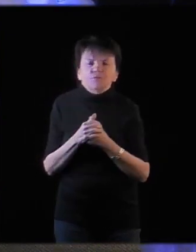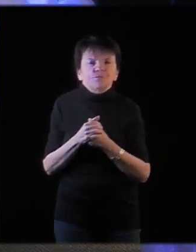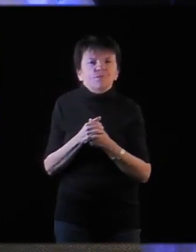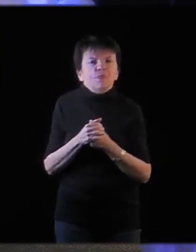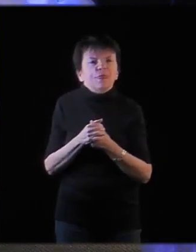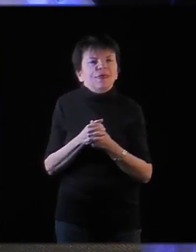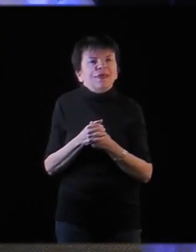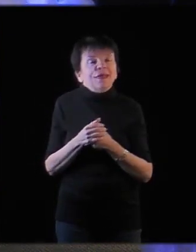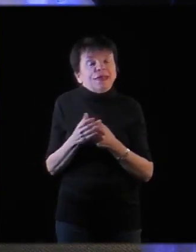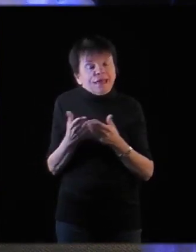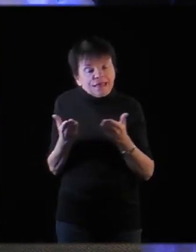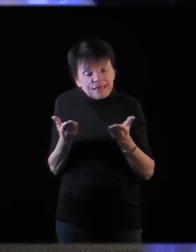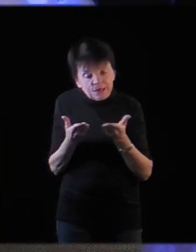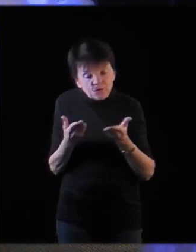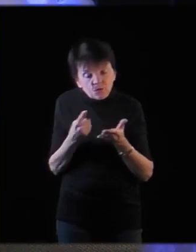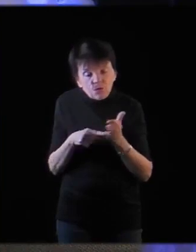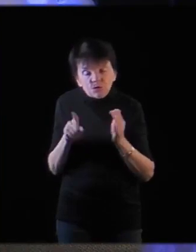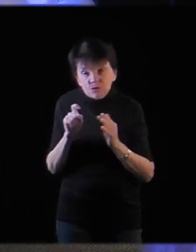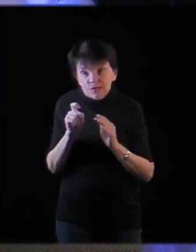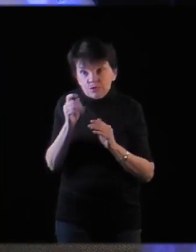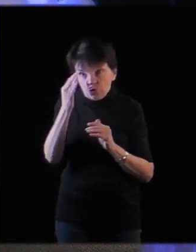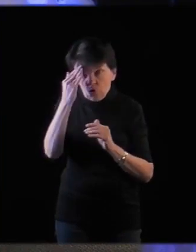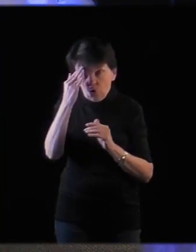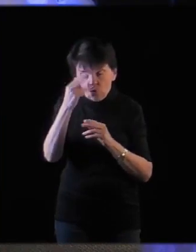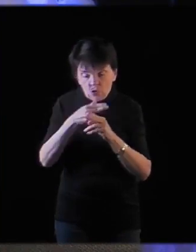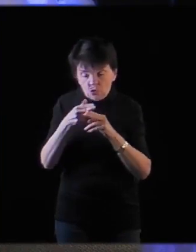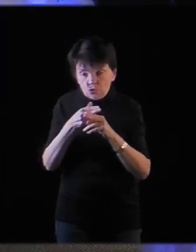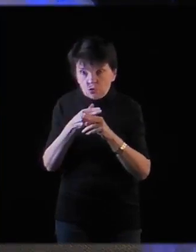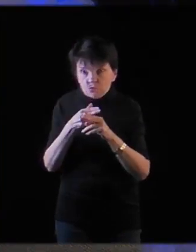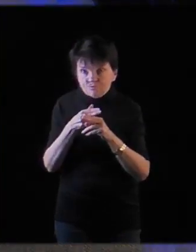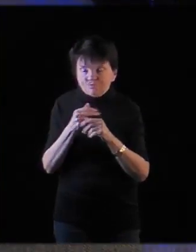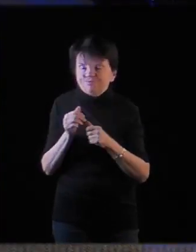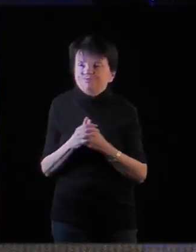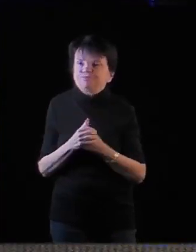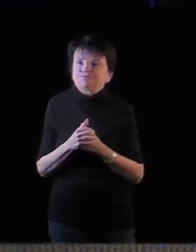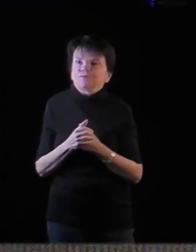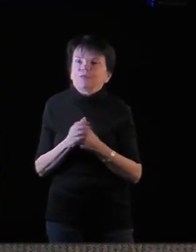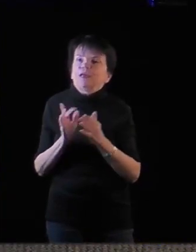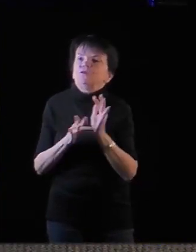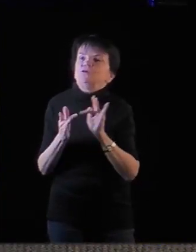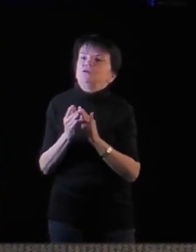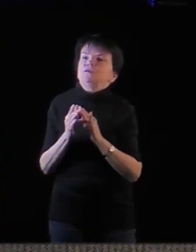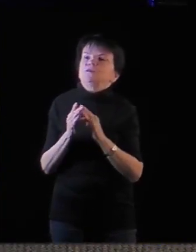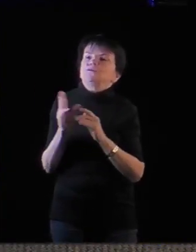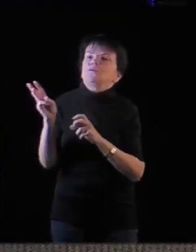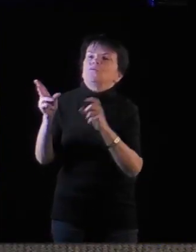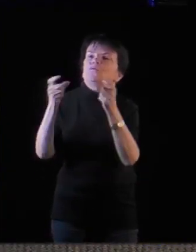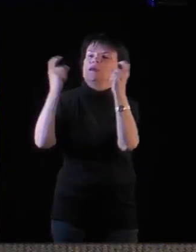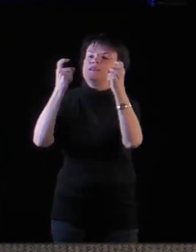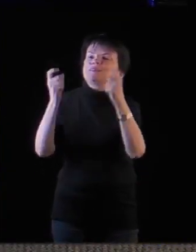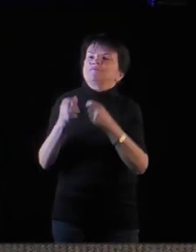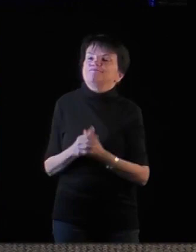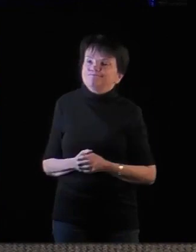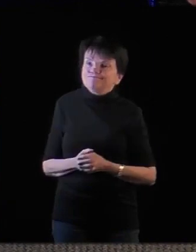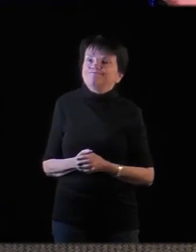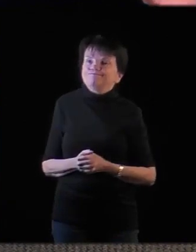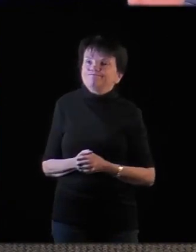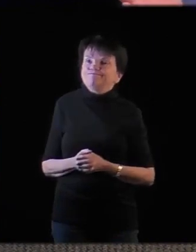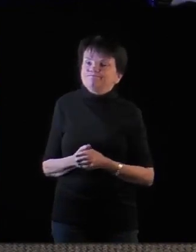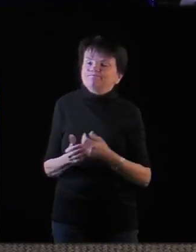simply, here's what you need to know in short form. Jesus wins. It's just that